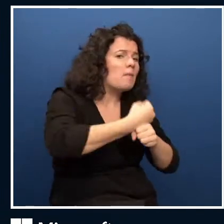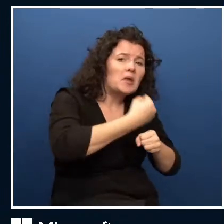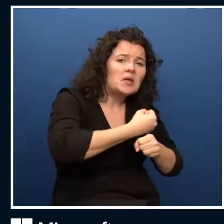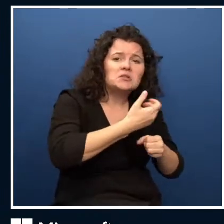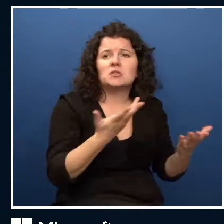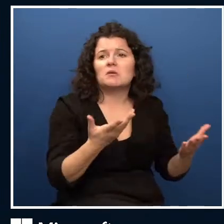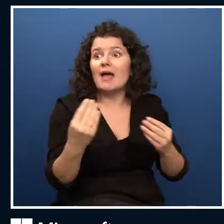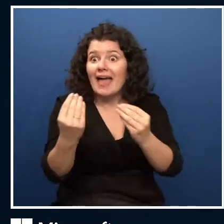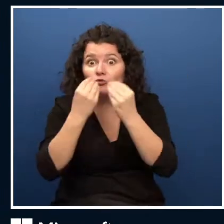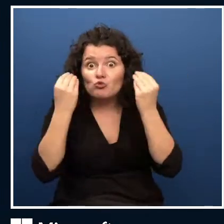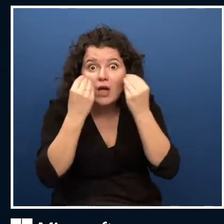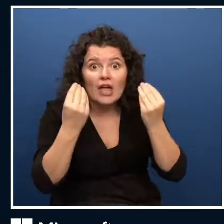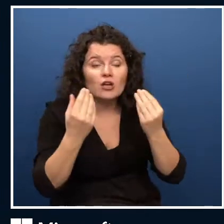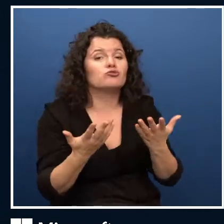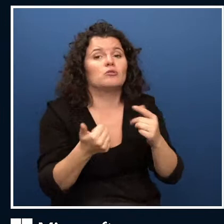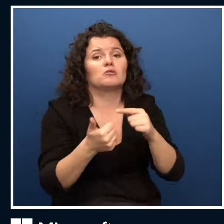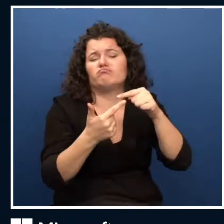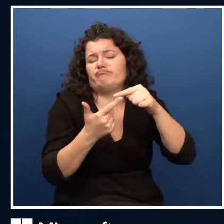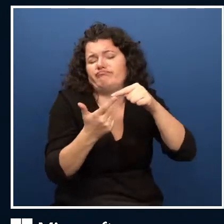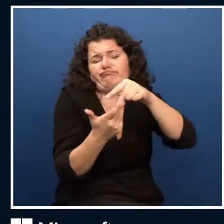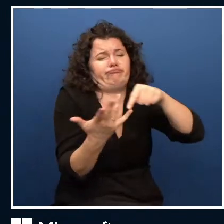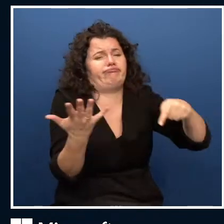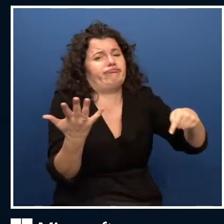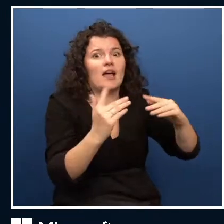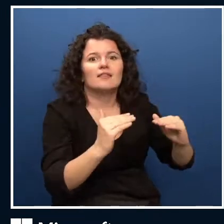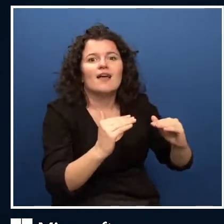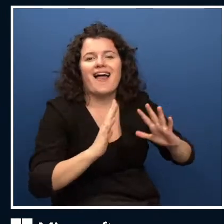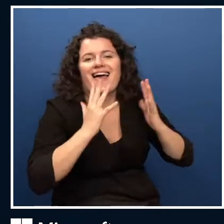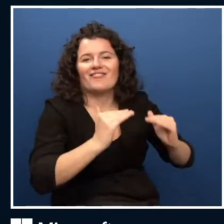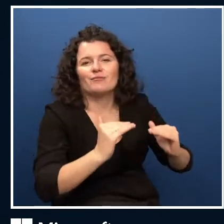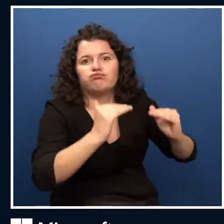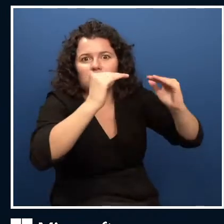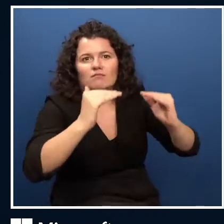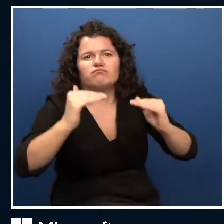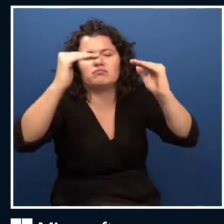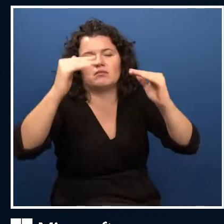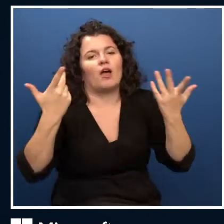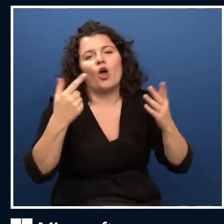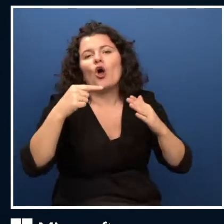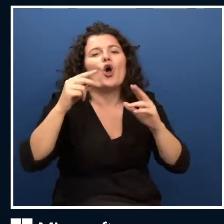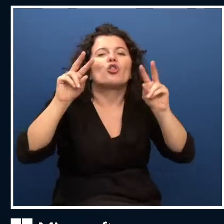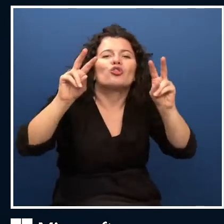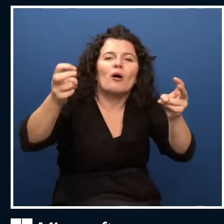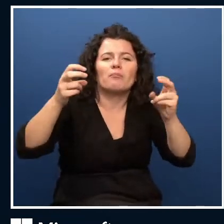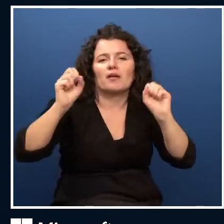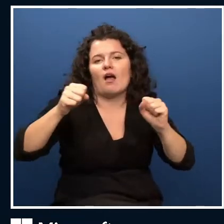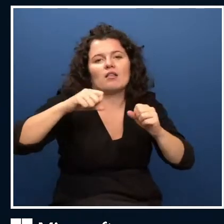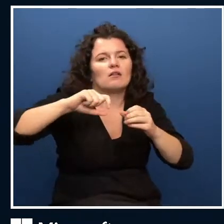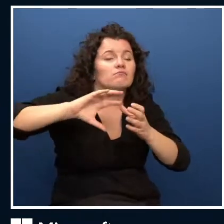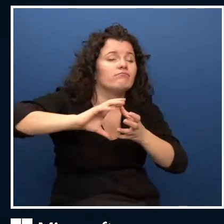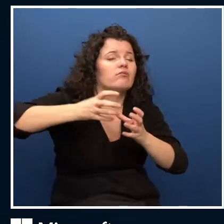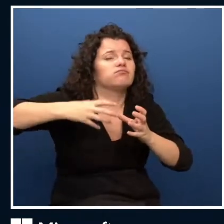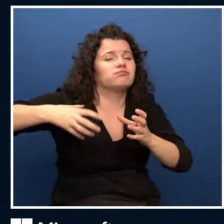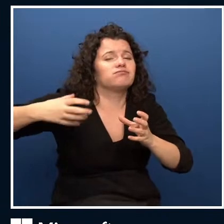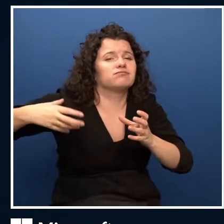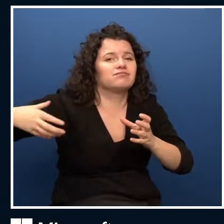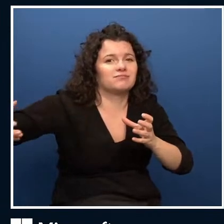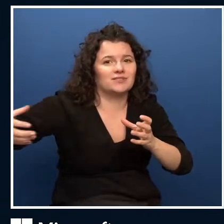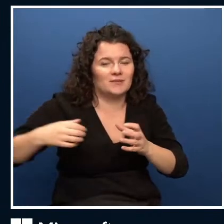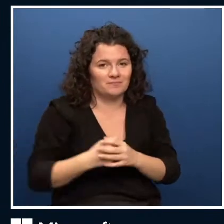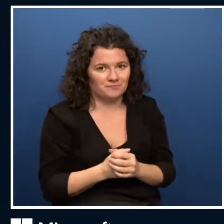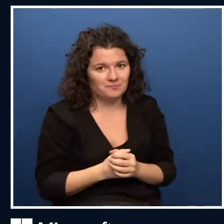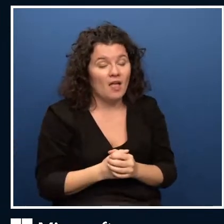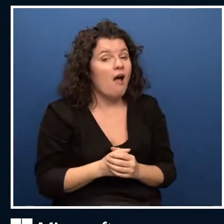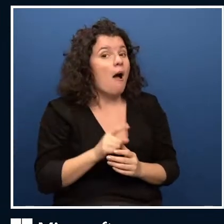every industry out there. I do not need to talk much about it. So at the same time, it is also raising new questions